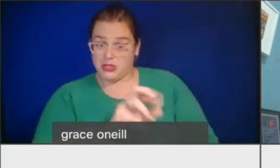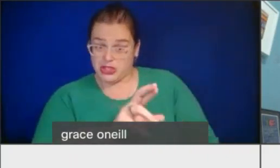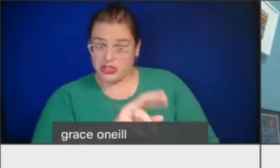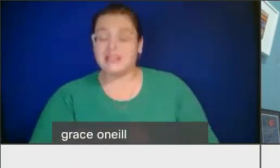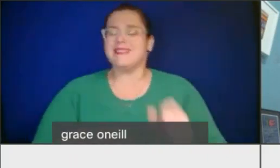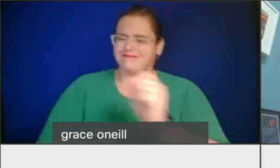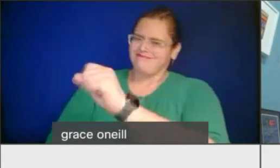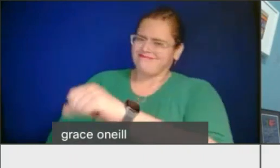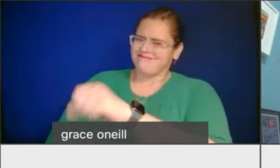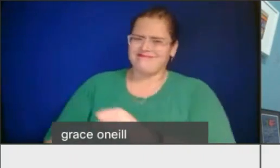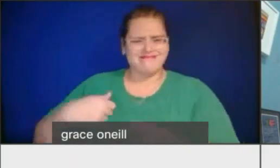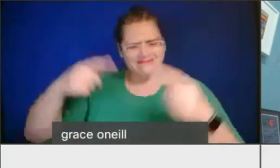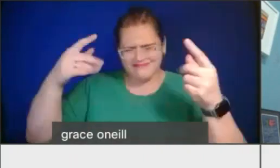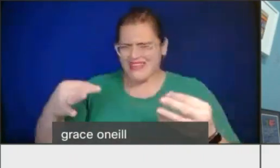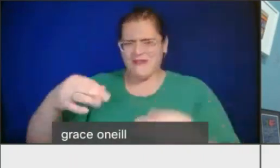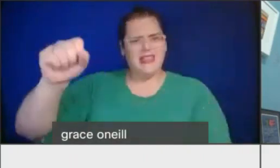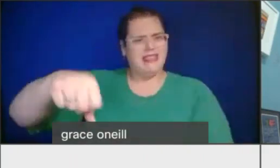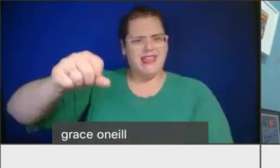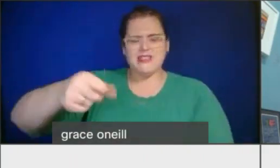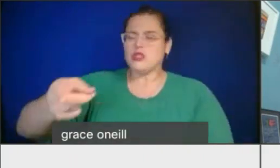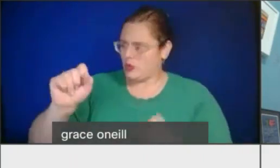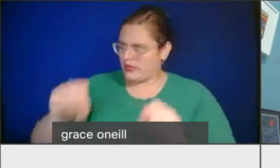establish requirements for your staff.